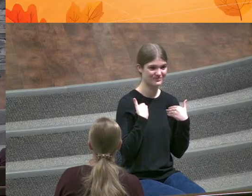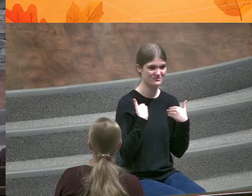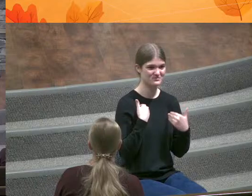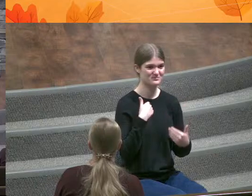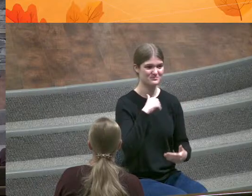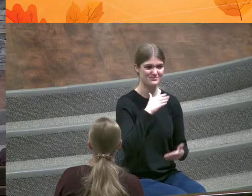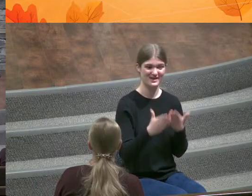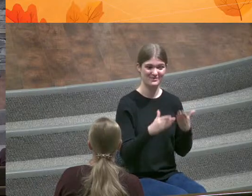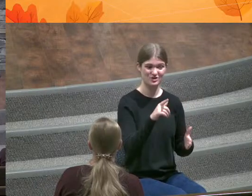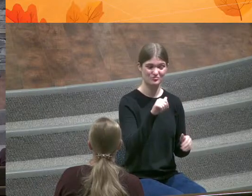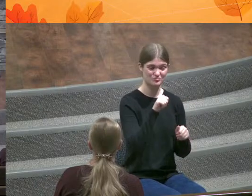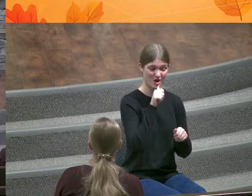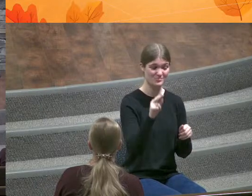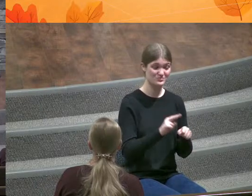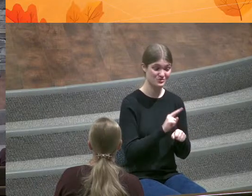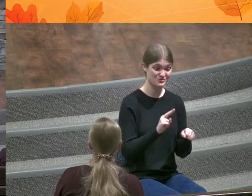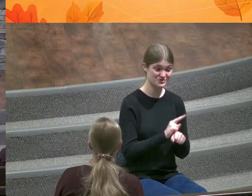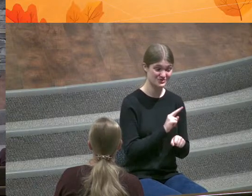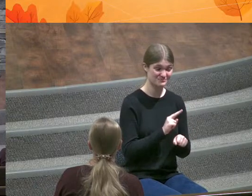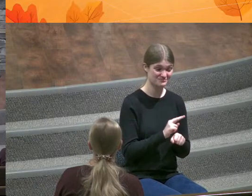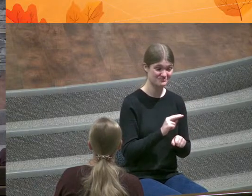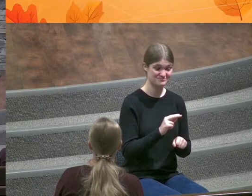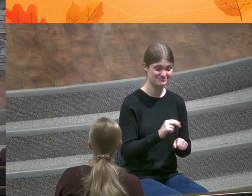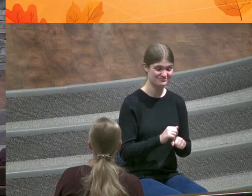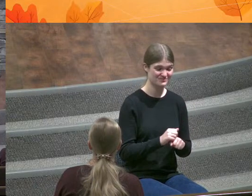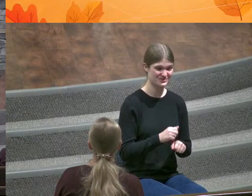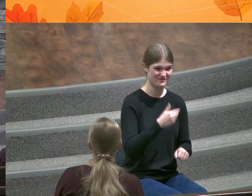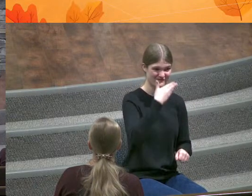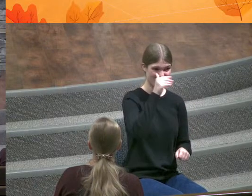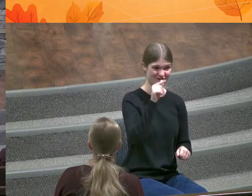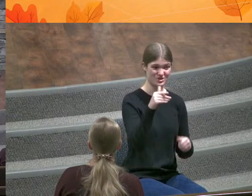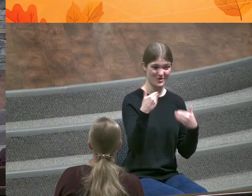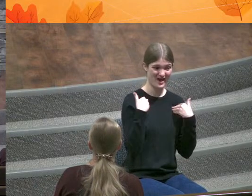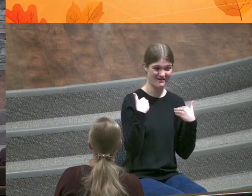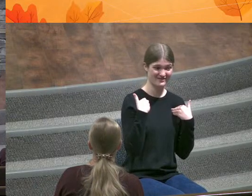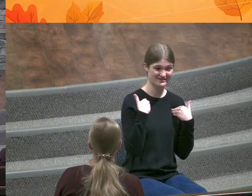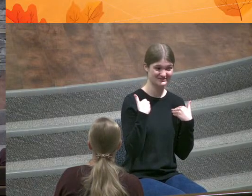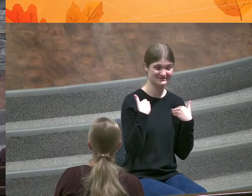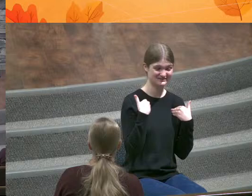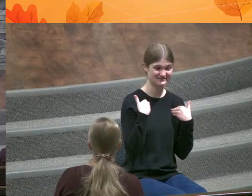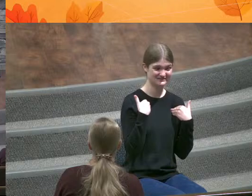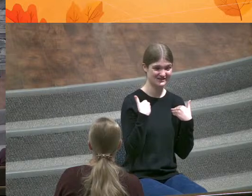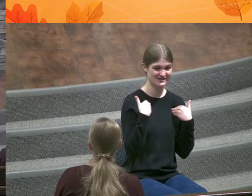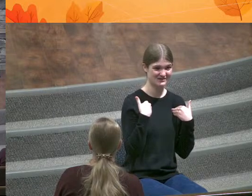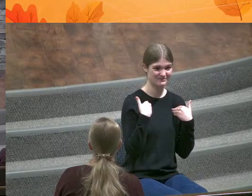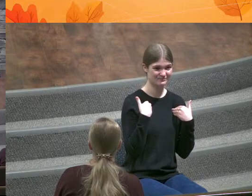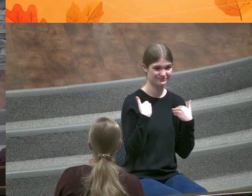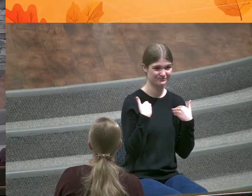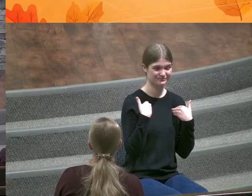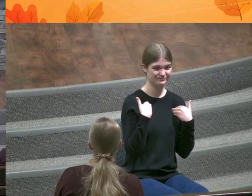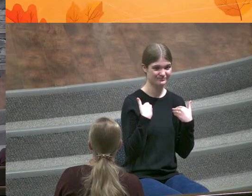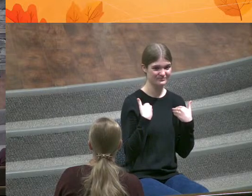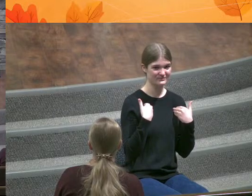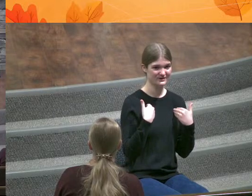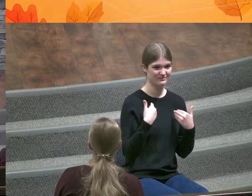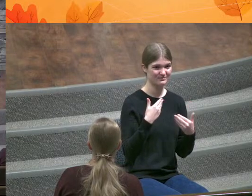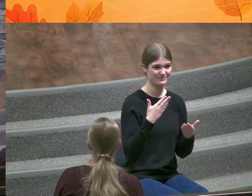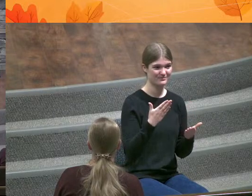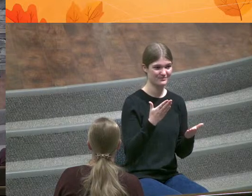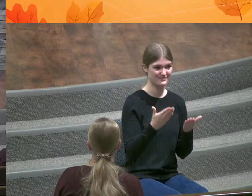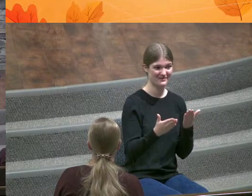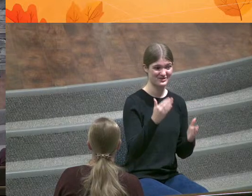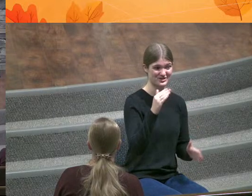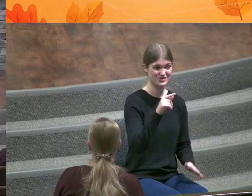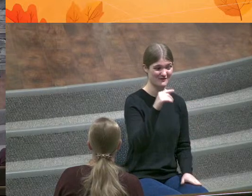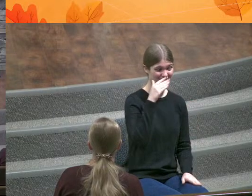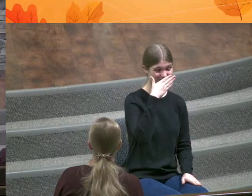go stale. It may get pushed to the back. You may, in a spiritual consideration, by illustration, forget it's